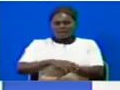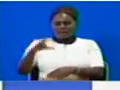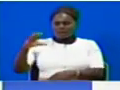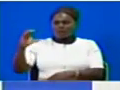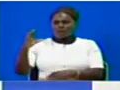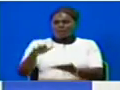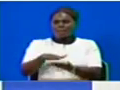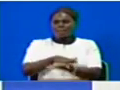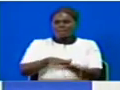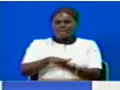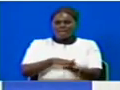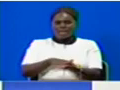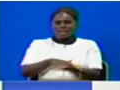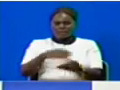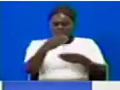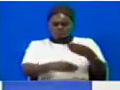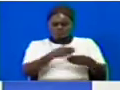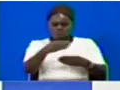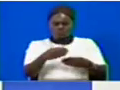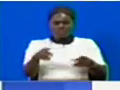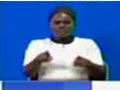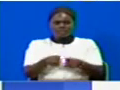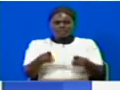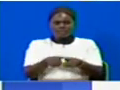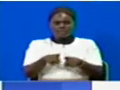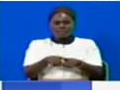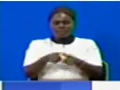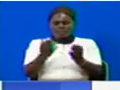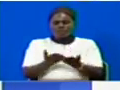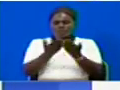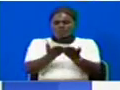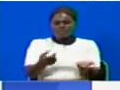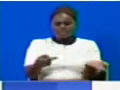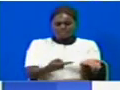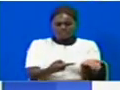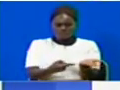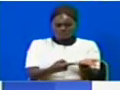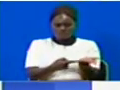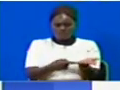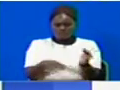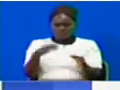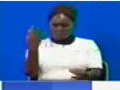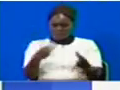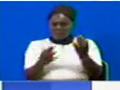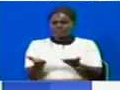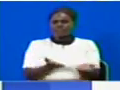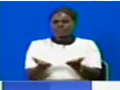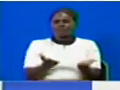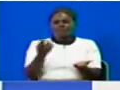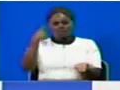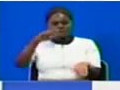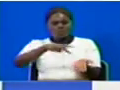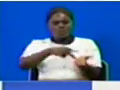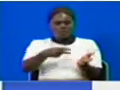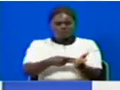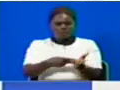Carolina-based battery storage manufacturer Aleveco Inc. to provide technology and analytic services for the project.